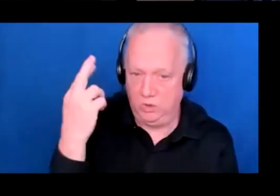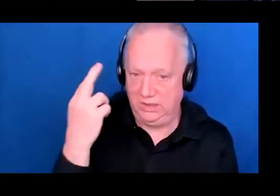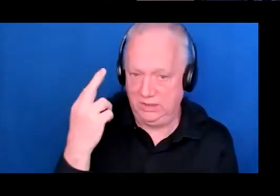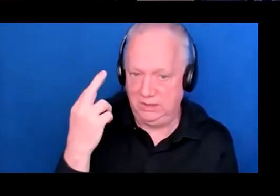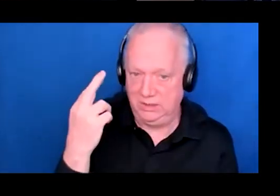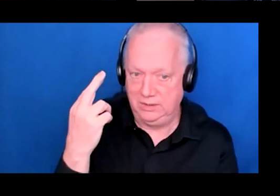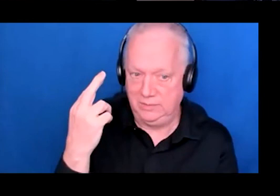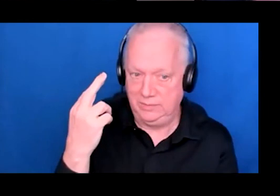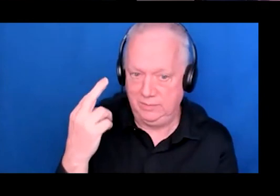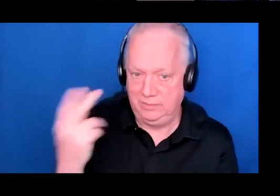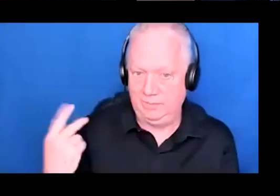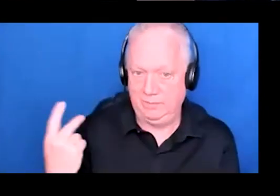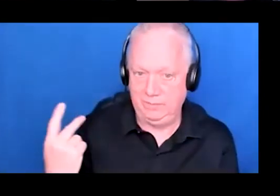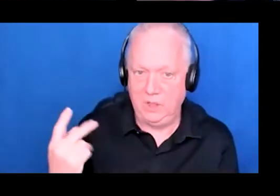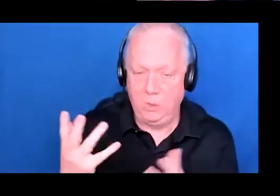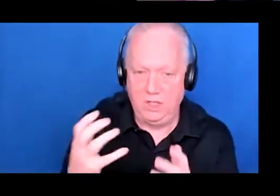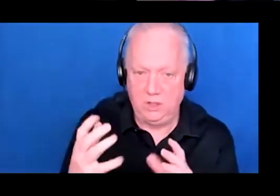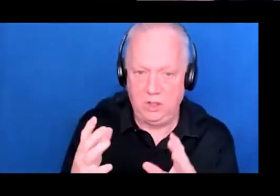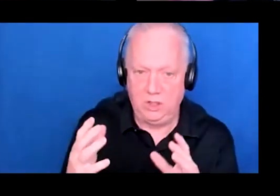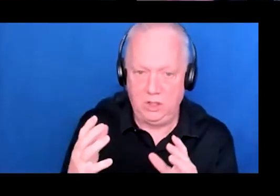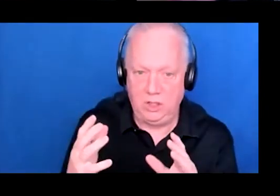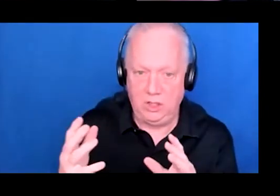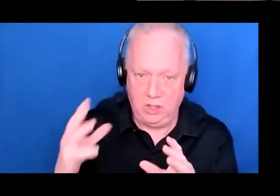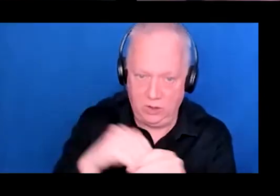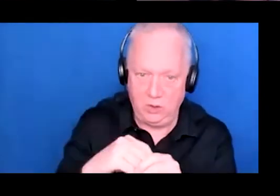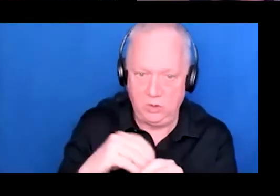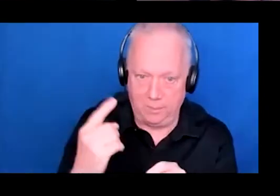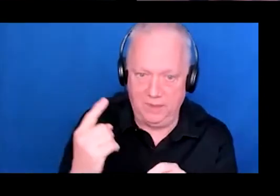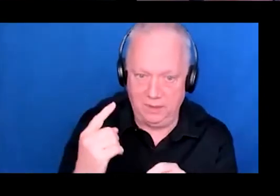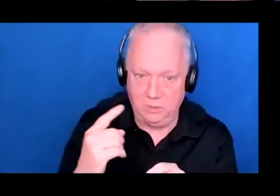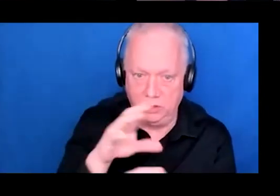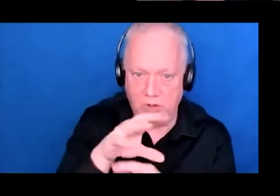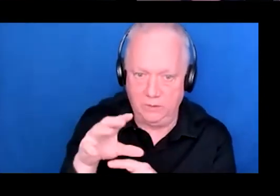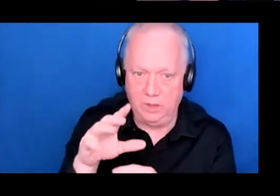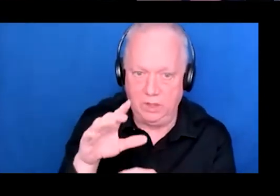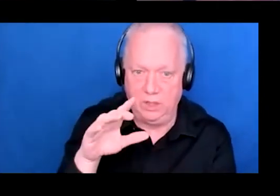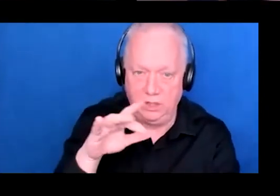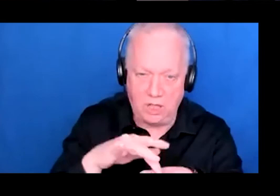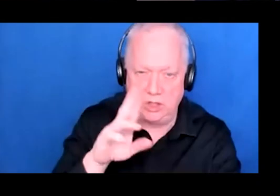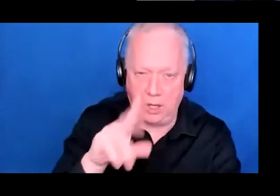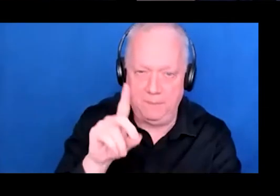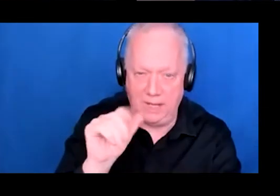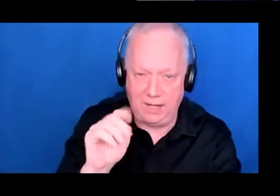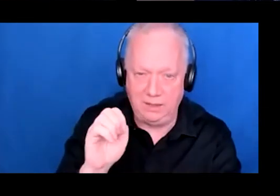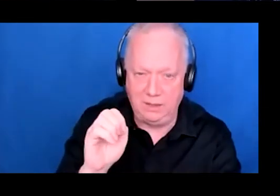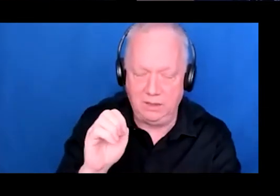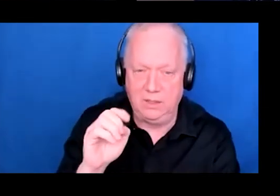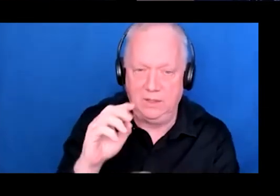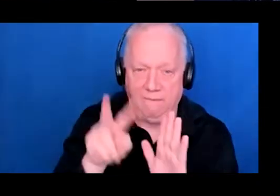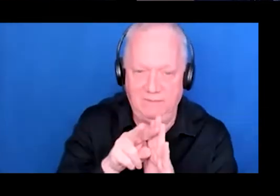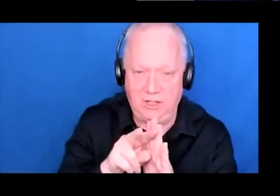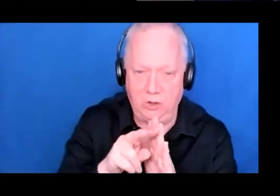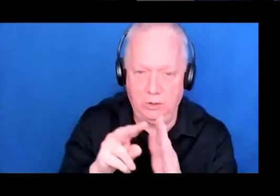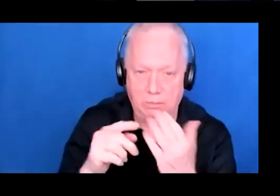that Sachi and I really wanted to include something, the stuff we shot for Touch Update, which is the video projection mask stuff, is